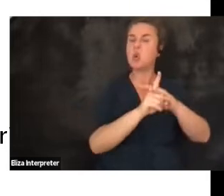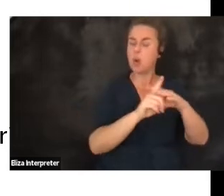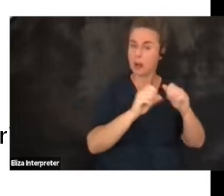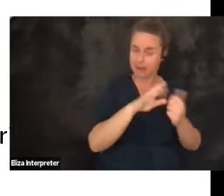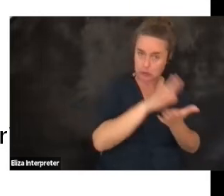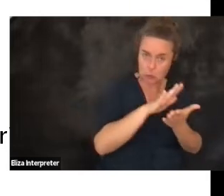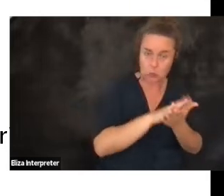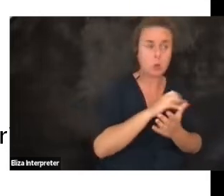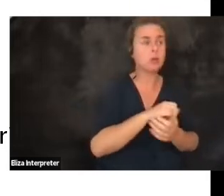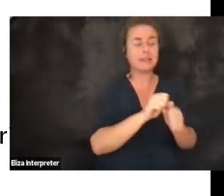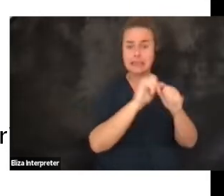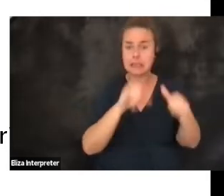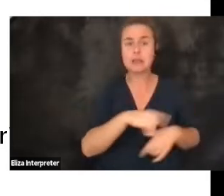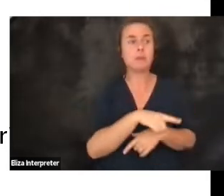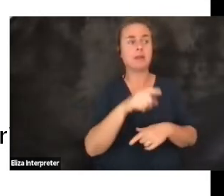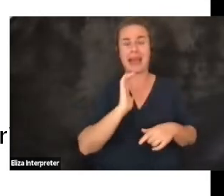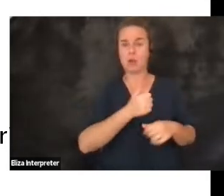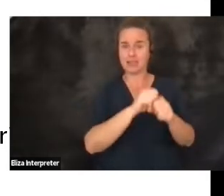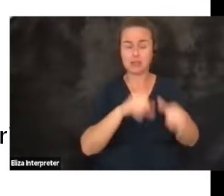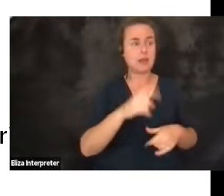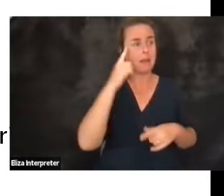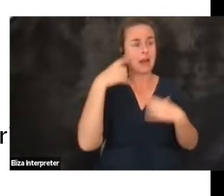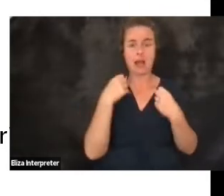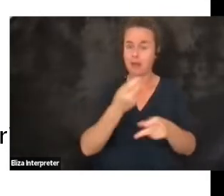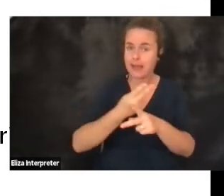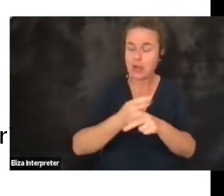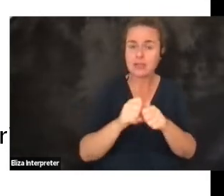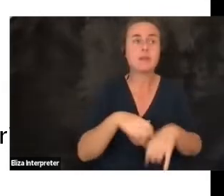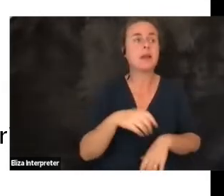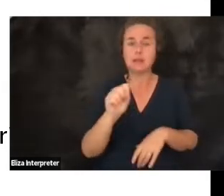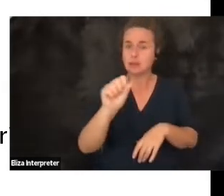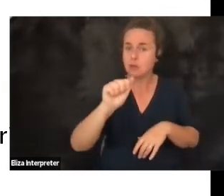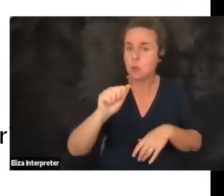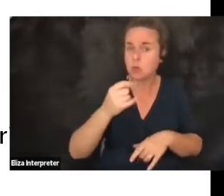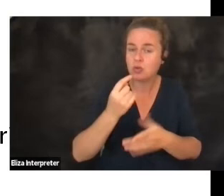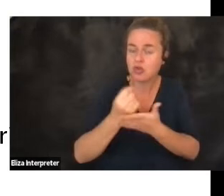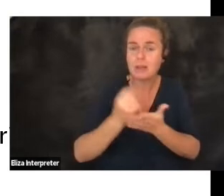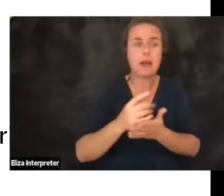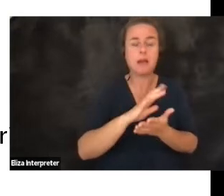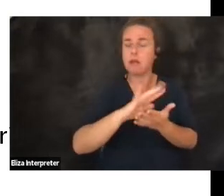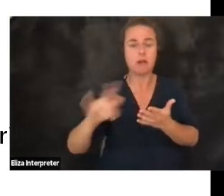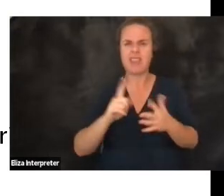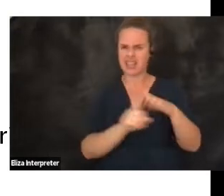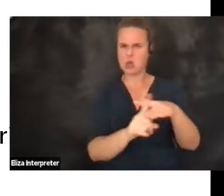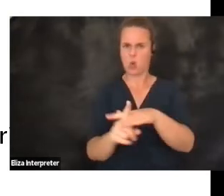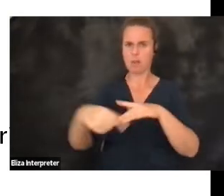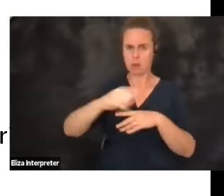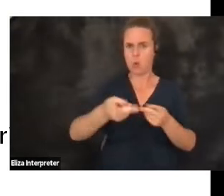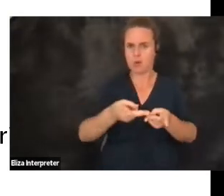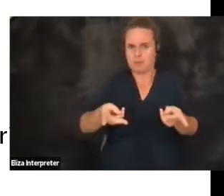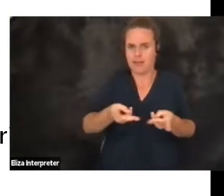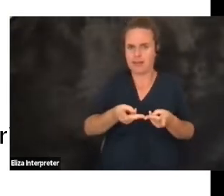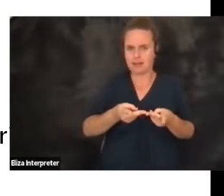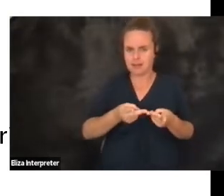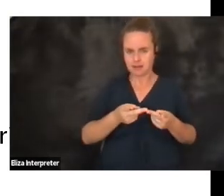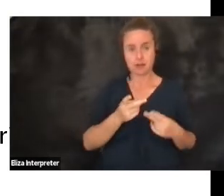in our mental health system, in our substance abuse treatment. And so each community network, and to begin with, there